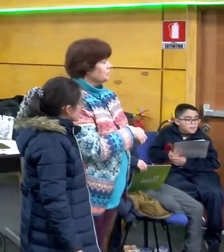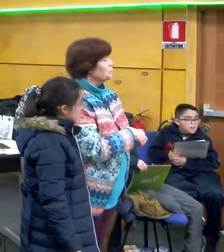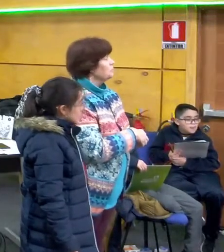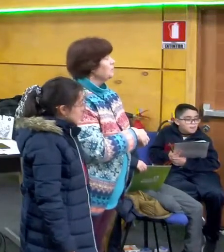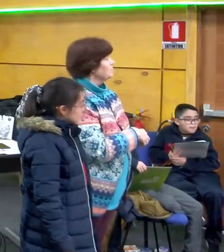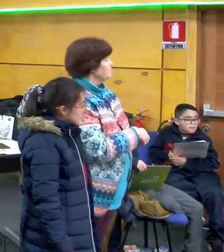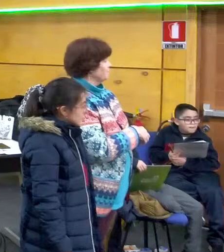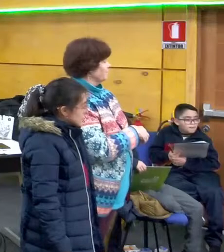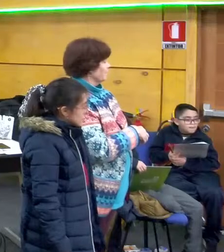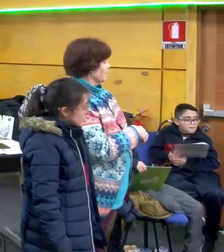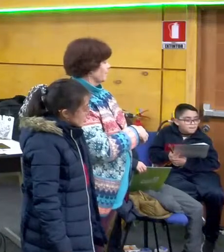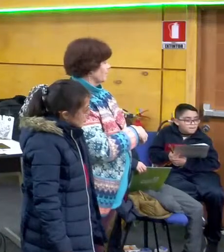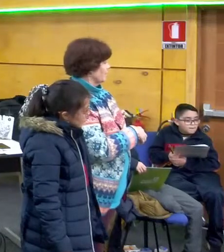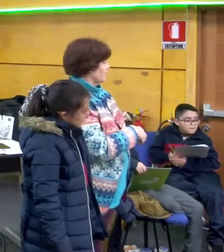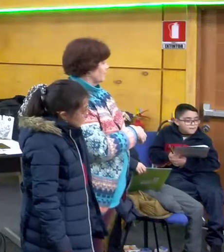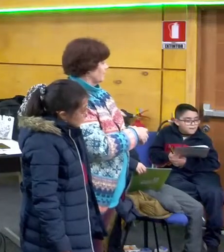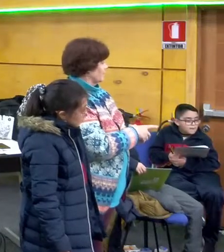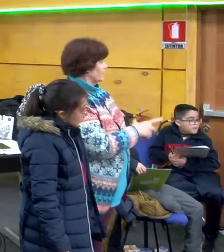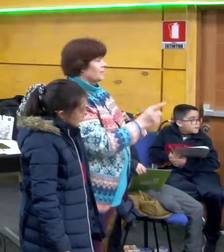Excuse me?